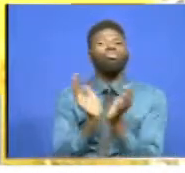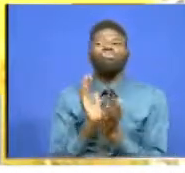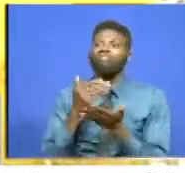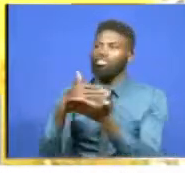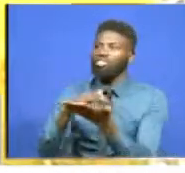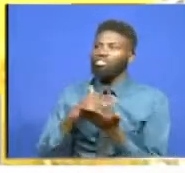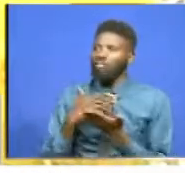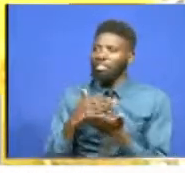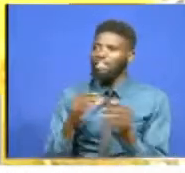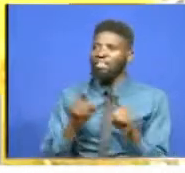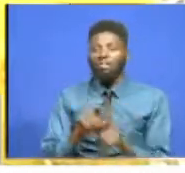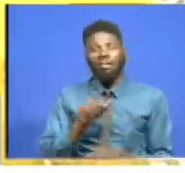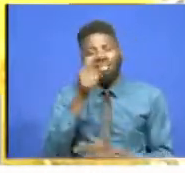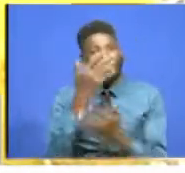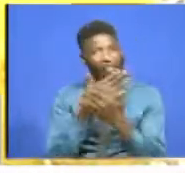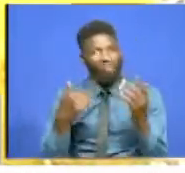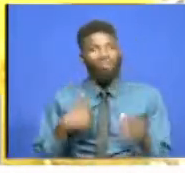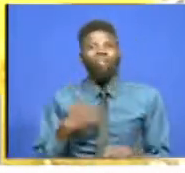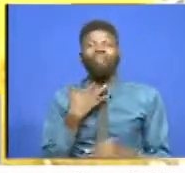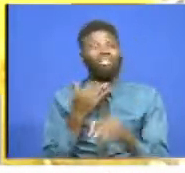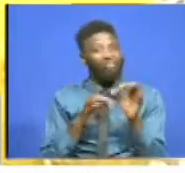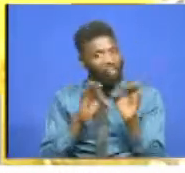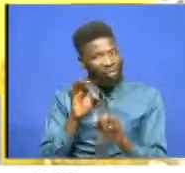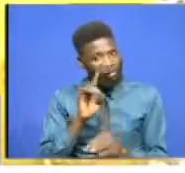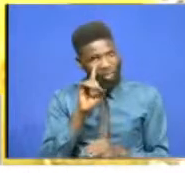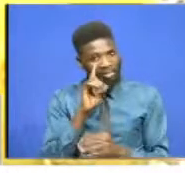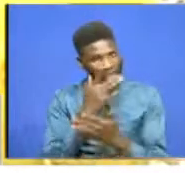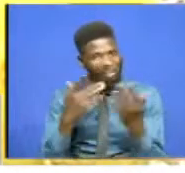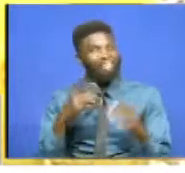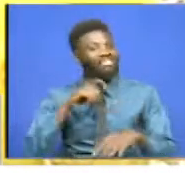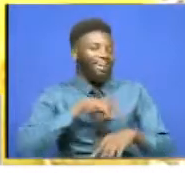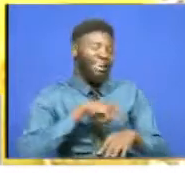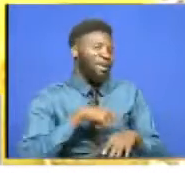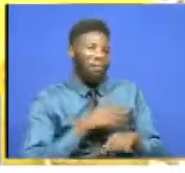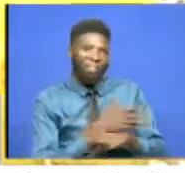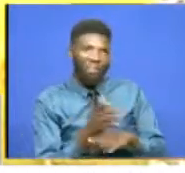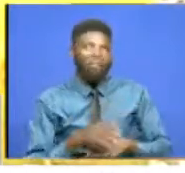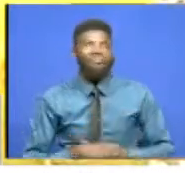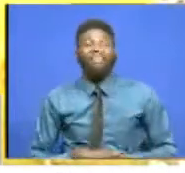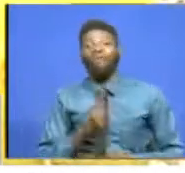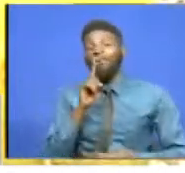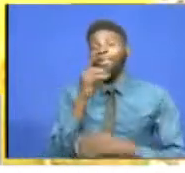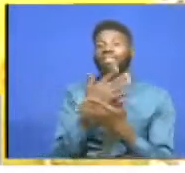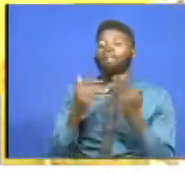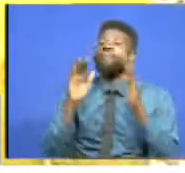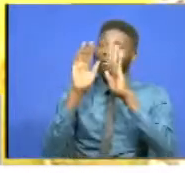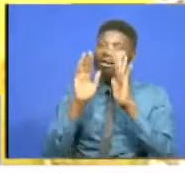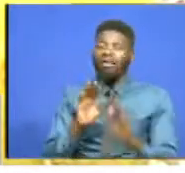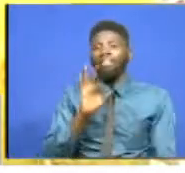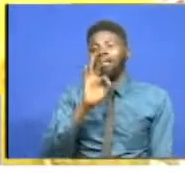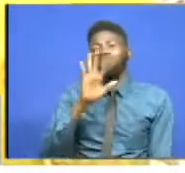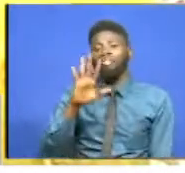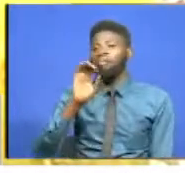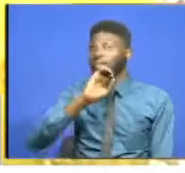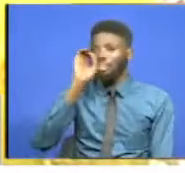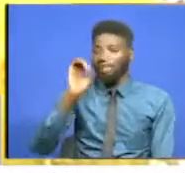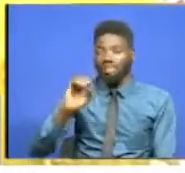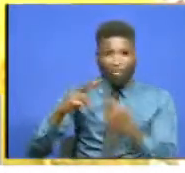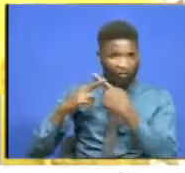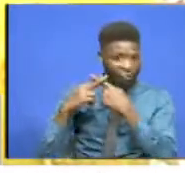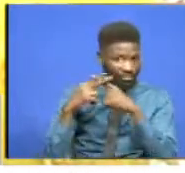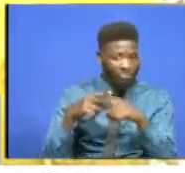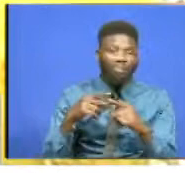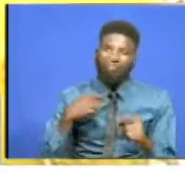think I need to also come back to, we are there's really something for time. Something that is also important. That 5%, locking that 5%. Mm. Can I tell you